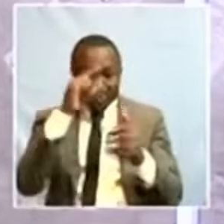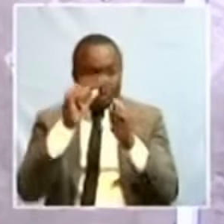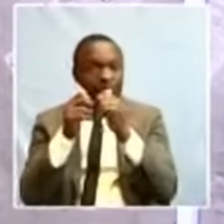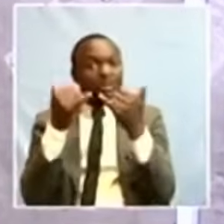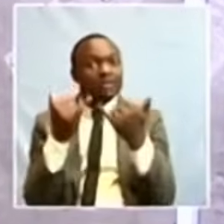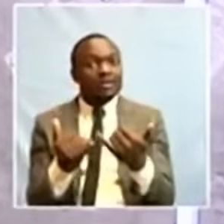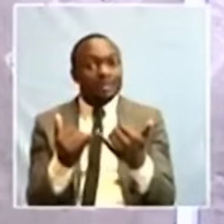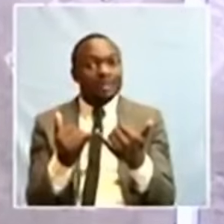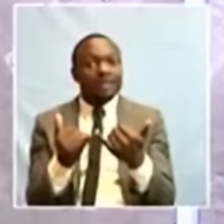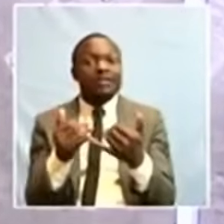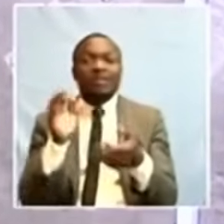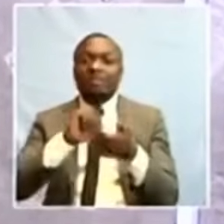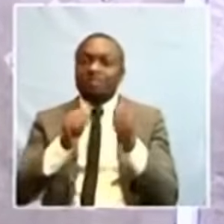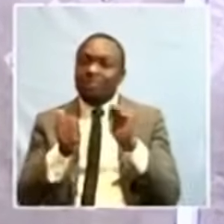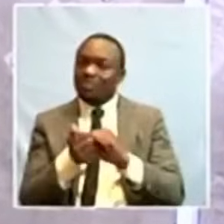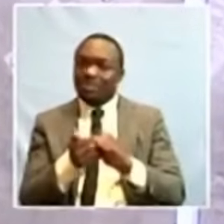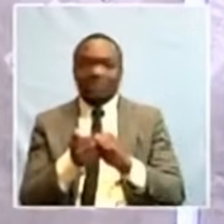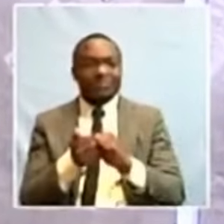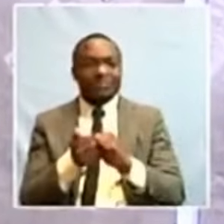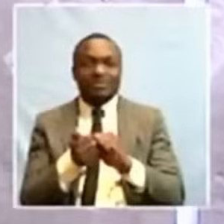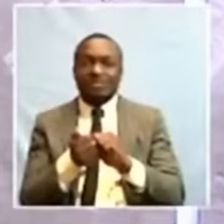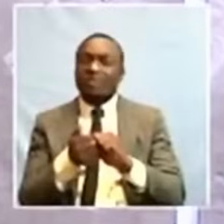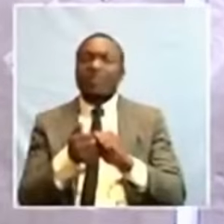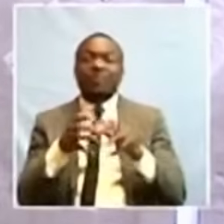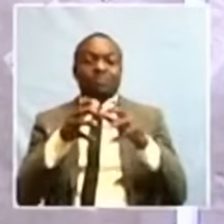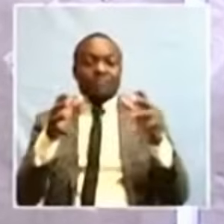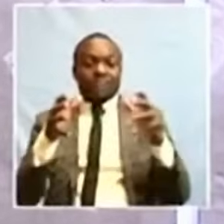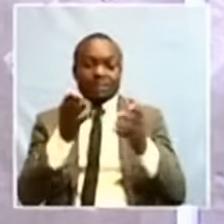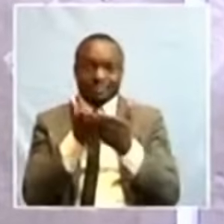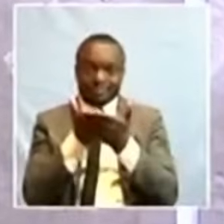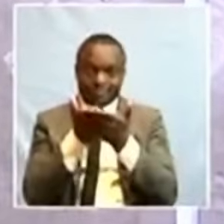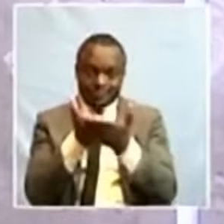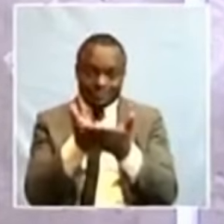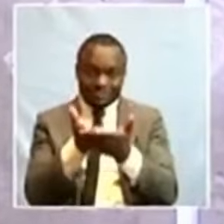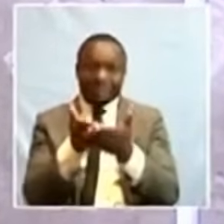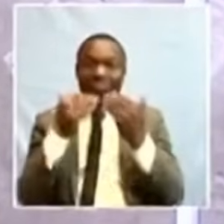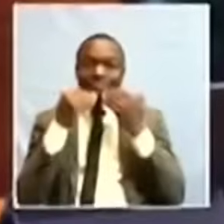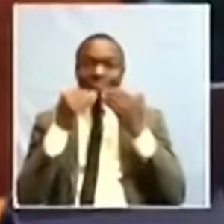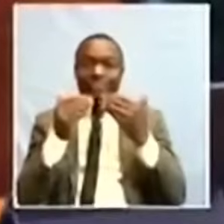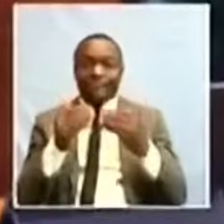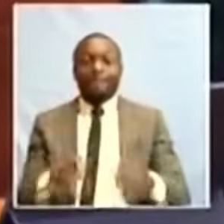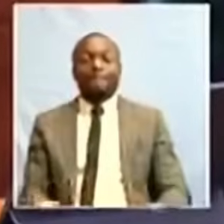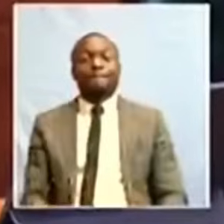now the burden is becoming overloaded. I thank you.